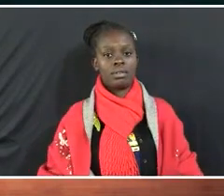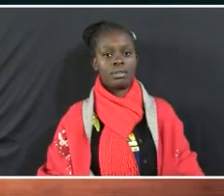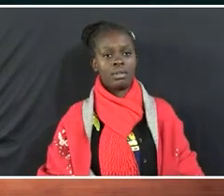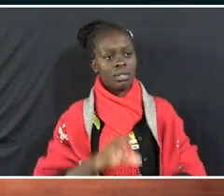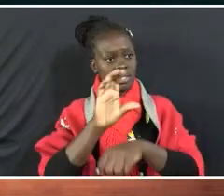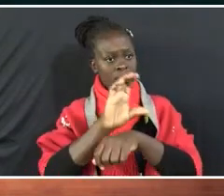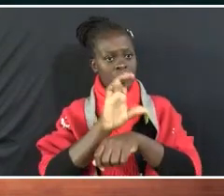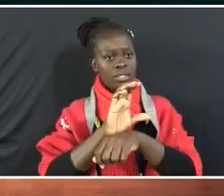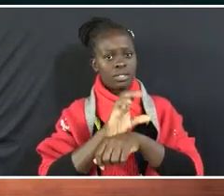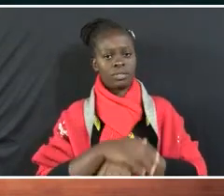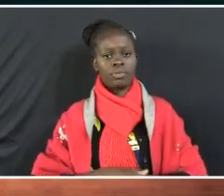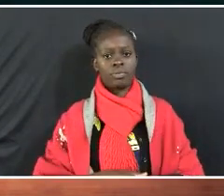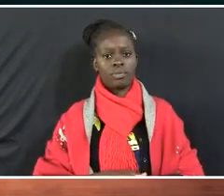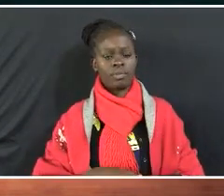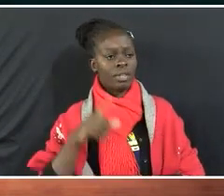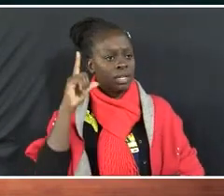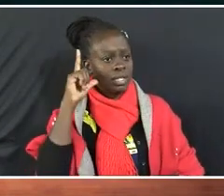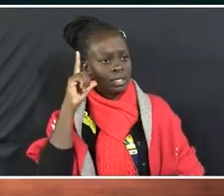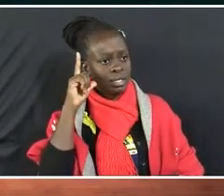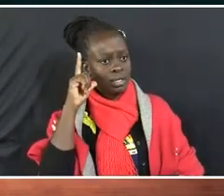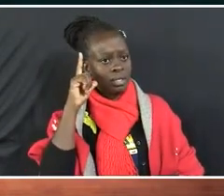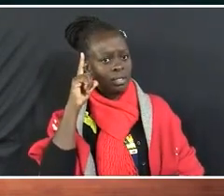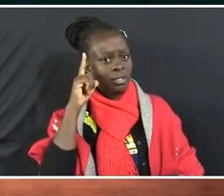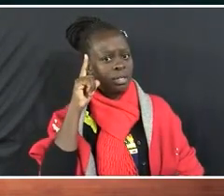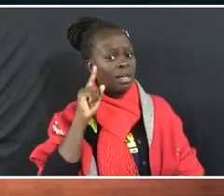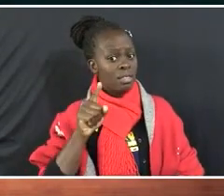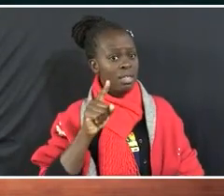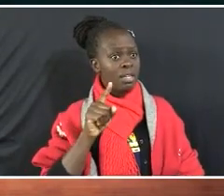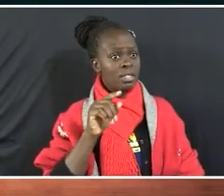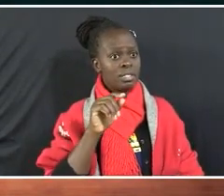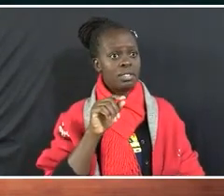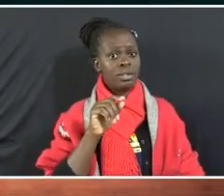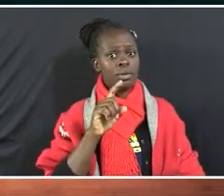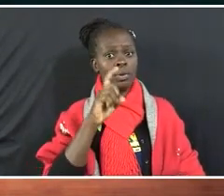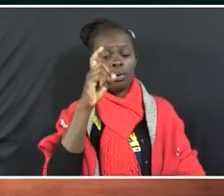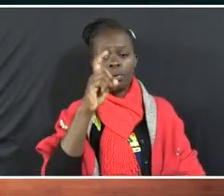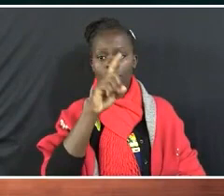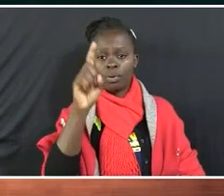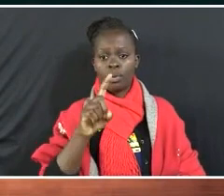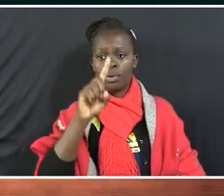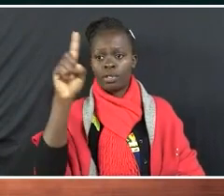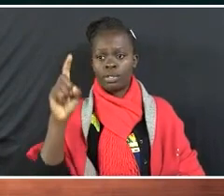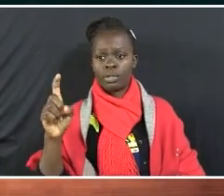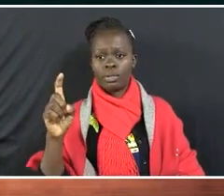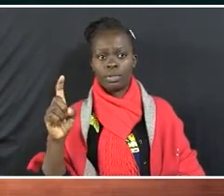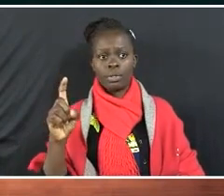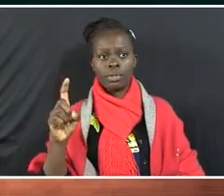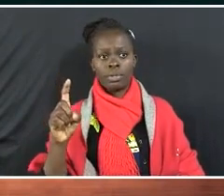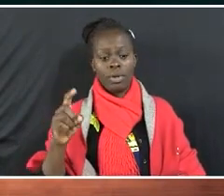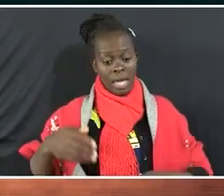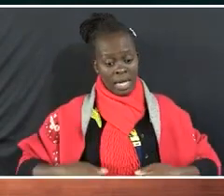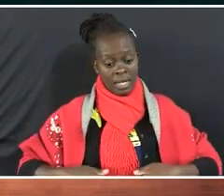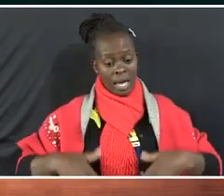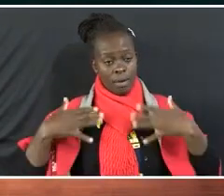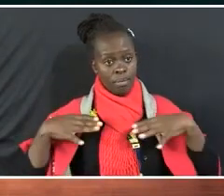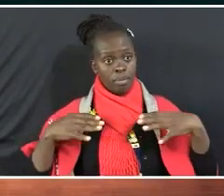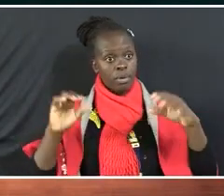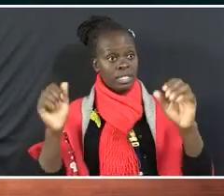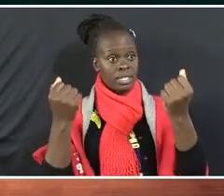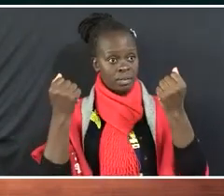Church, listen. This is the question you should always ask when you come to church. Are the young people safe?